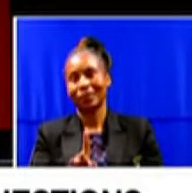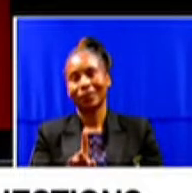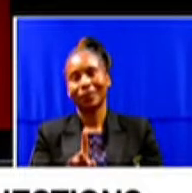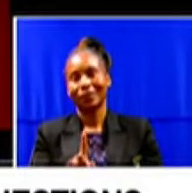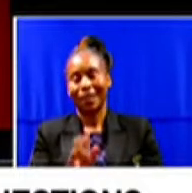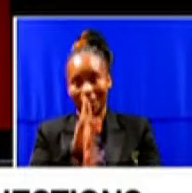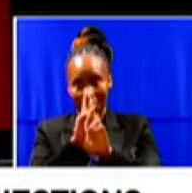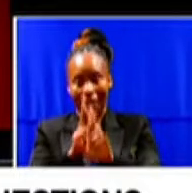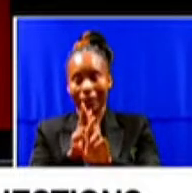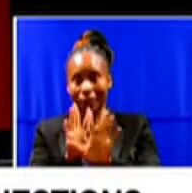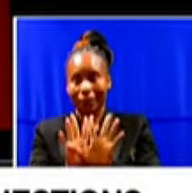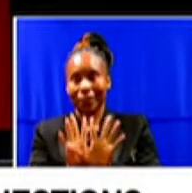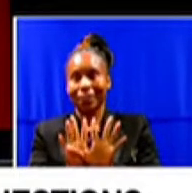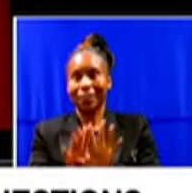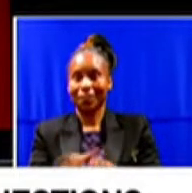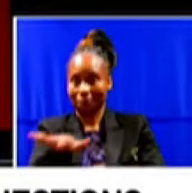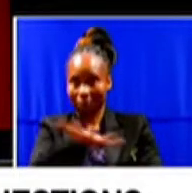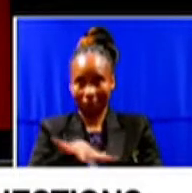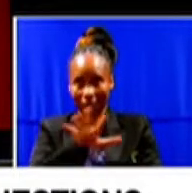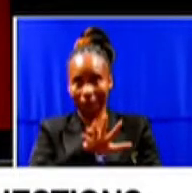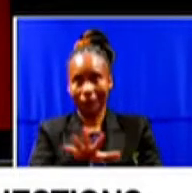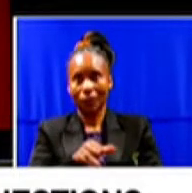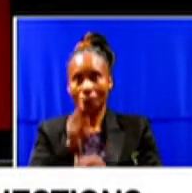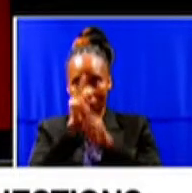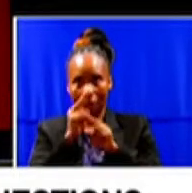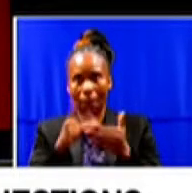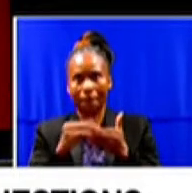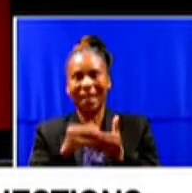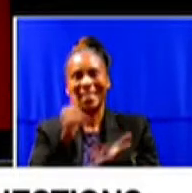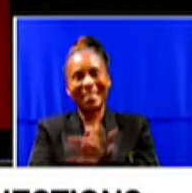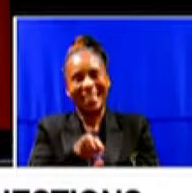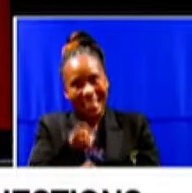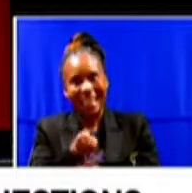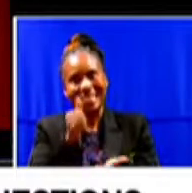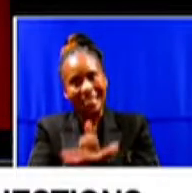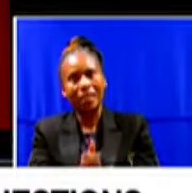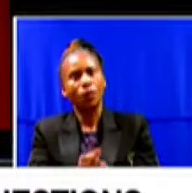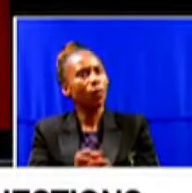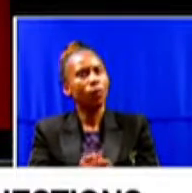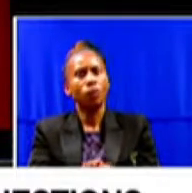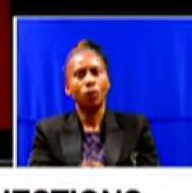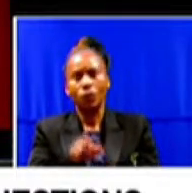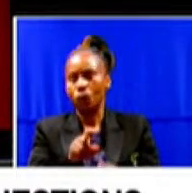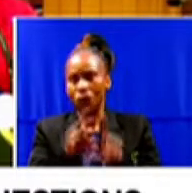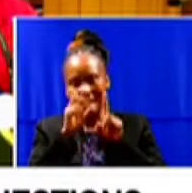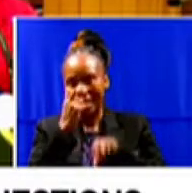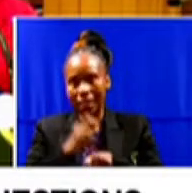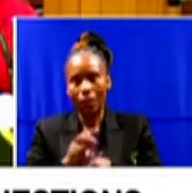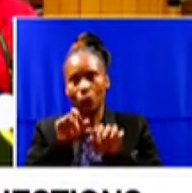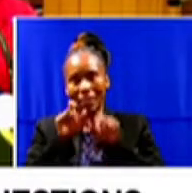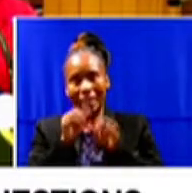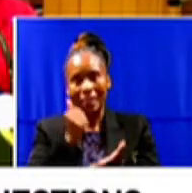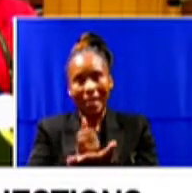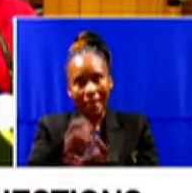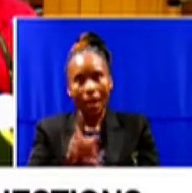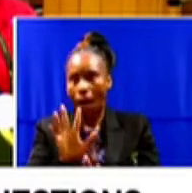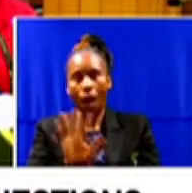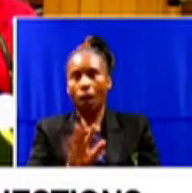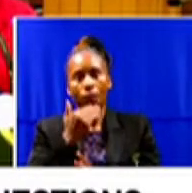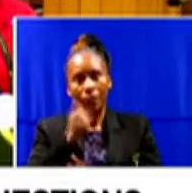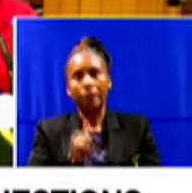Honorable members sitting on that seat, you are not supposed to be sitting like that, please. Please, you know